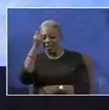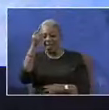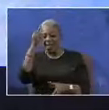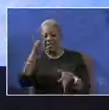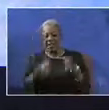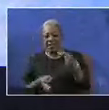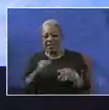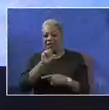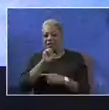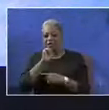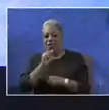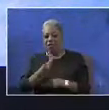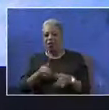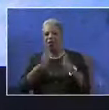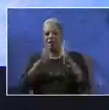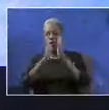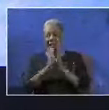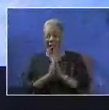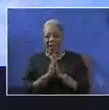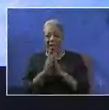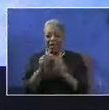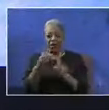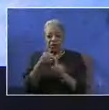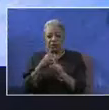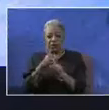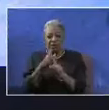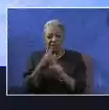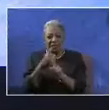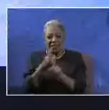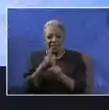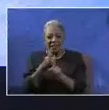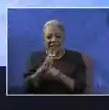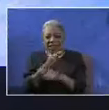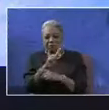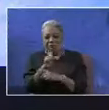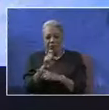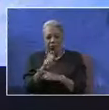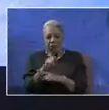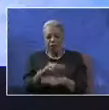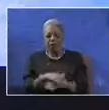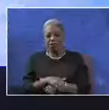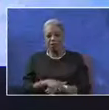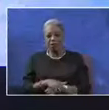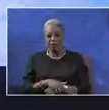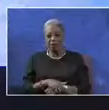ask yourself, where was that angel